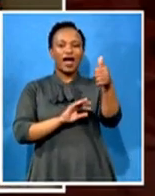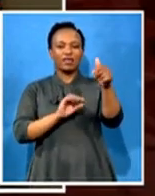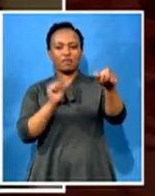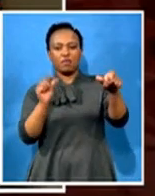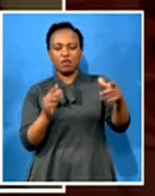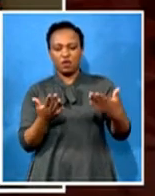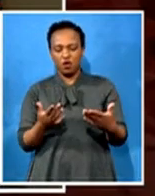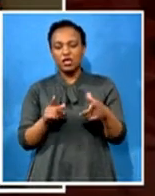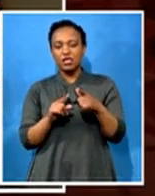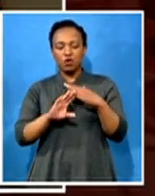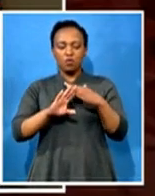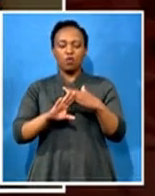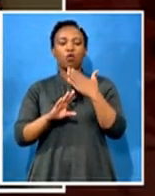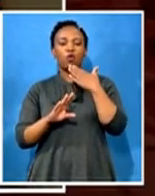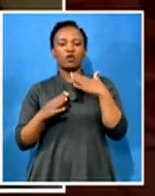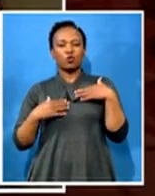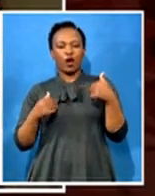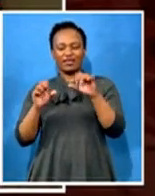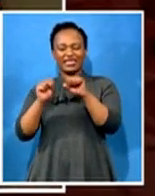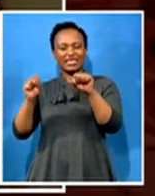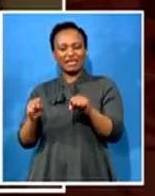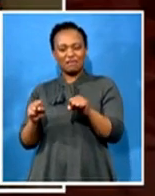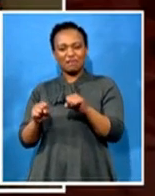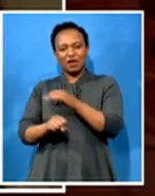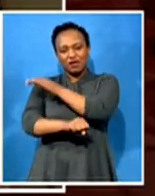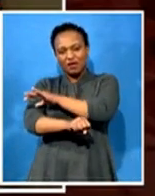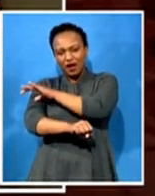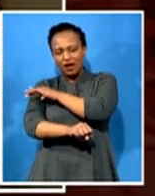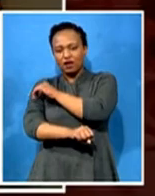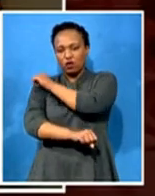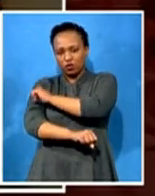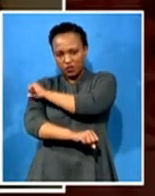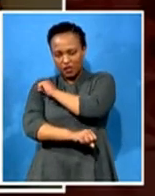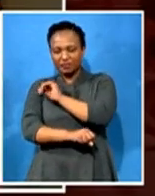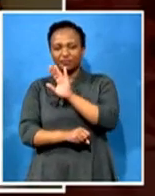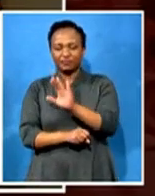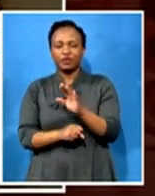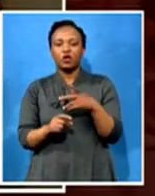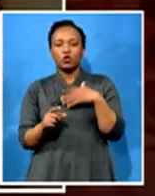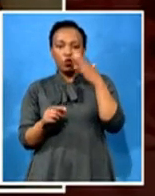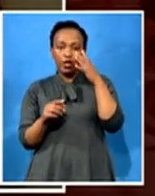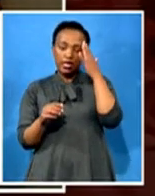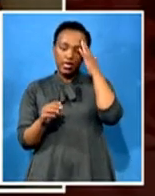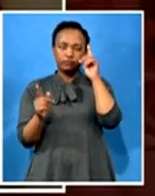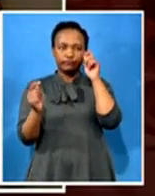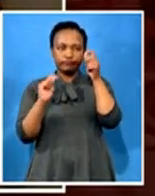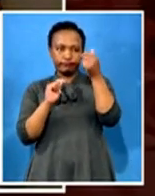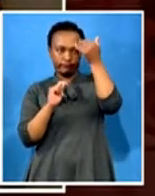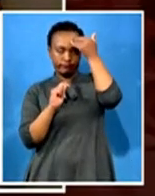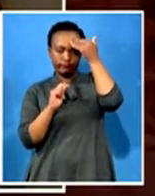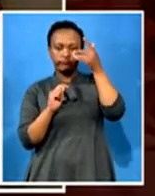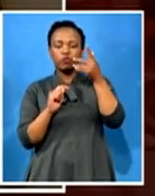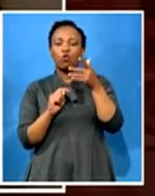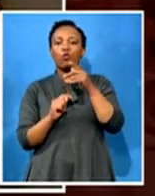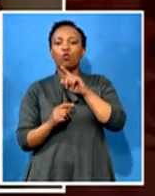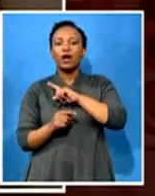well. Honestly, I think that we probably need a bit of a change in mindset to get used to the way that we